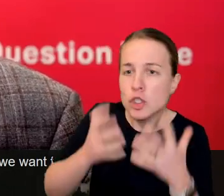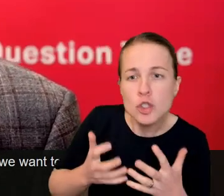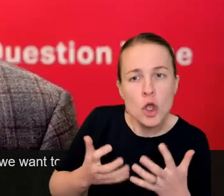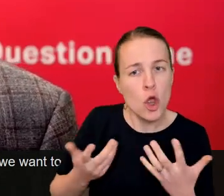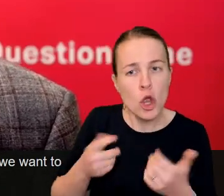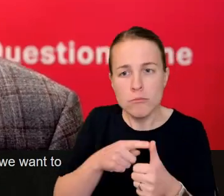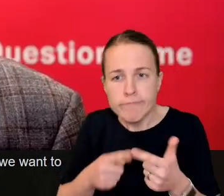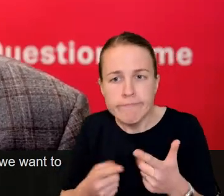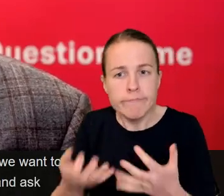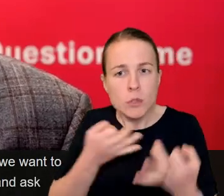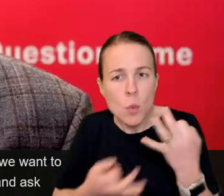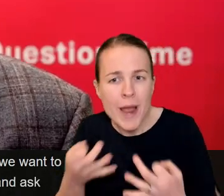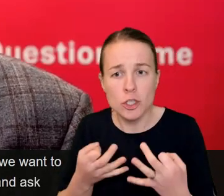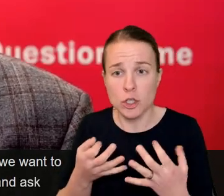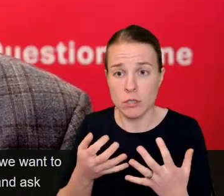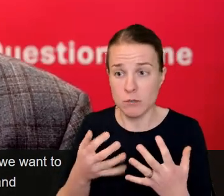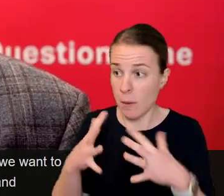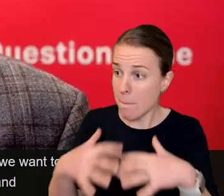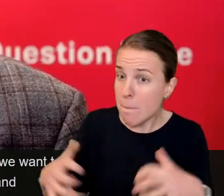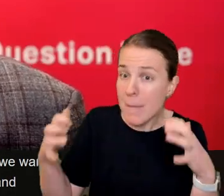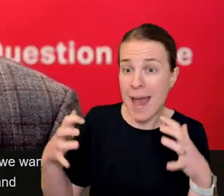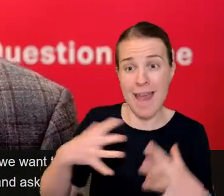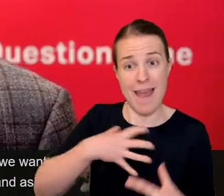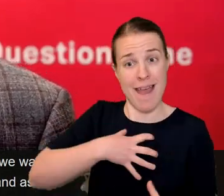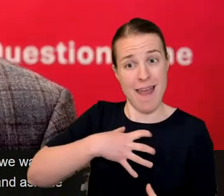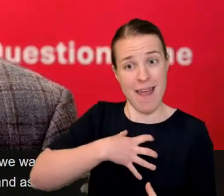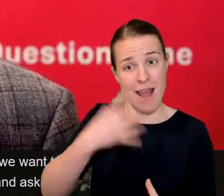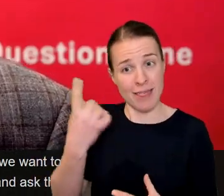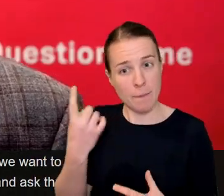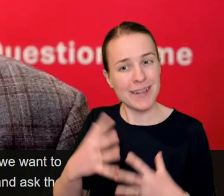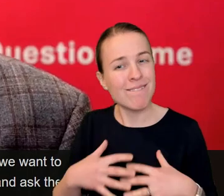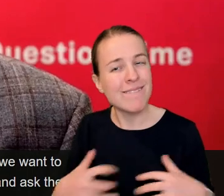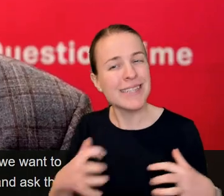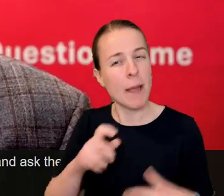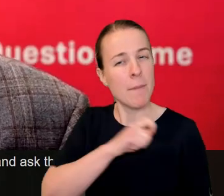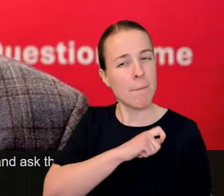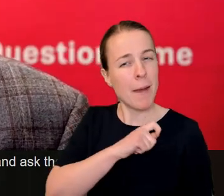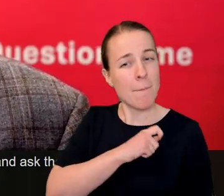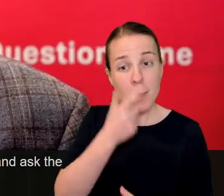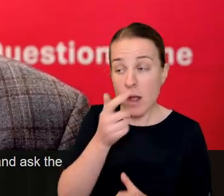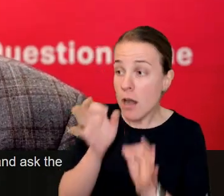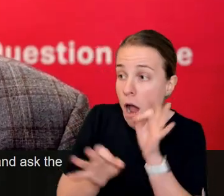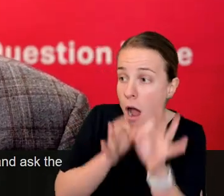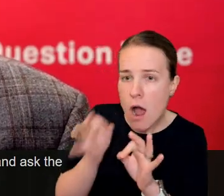Mayor and Assembly members what we are doing for the capital and its people.